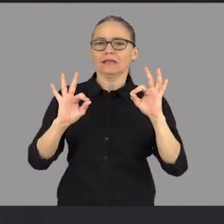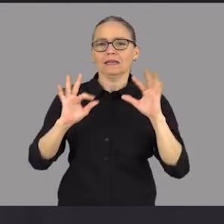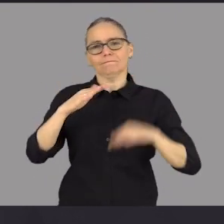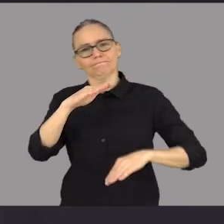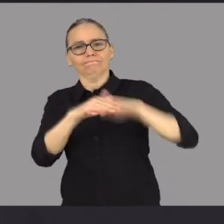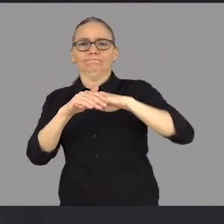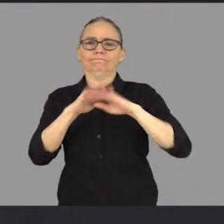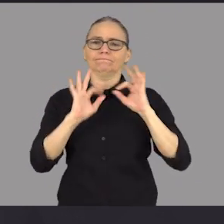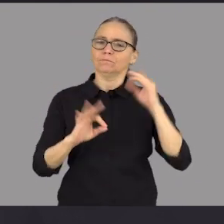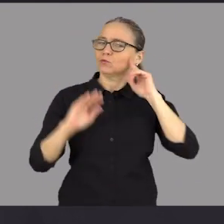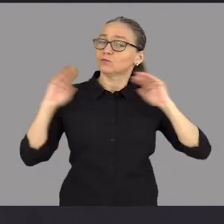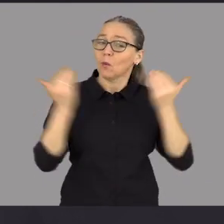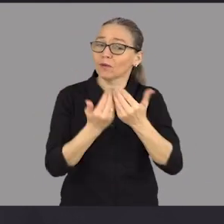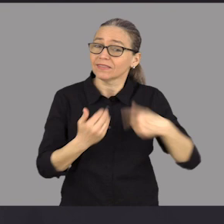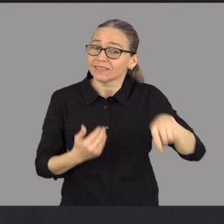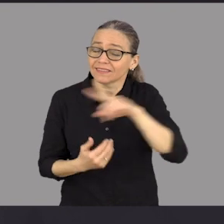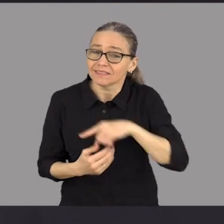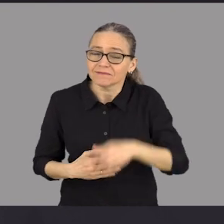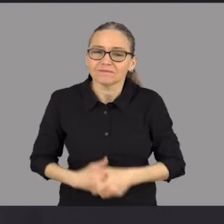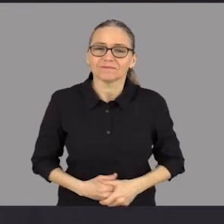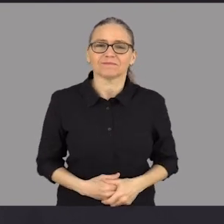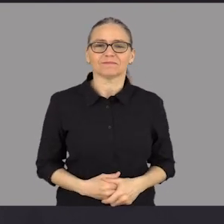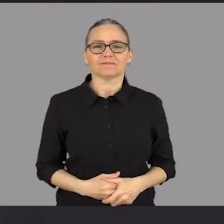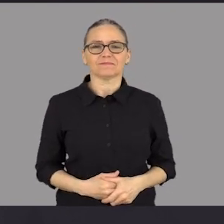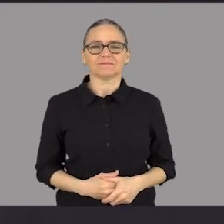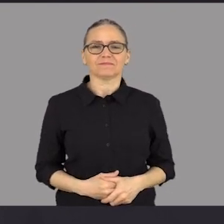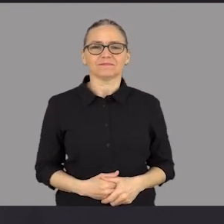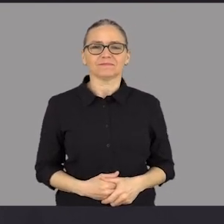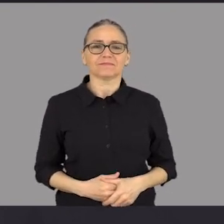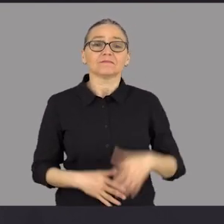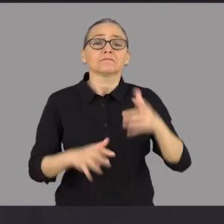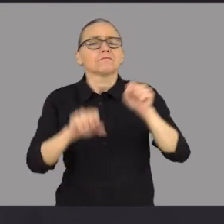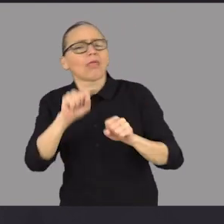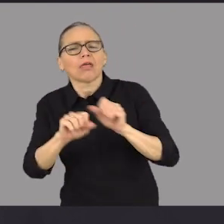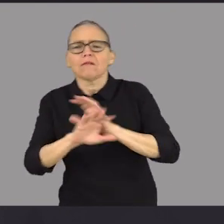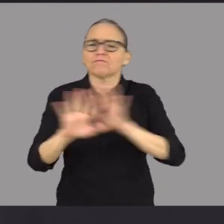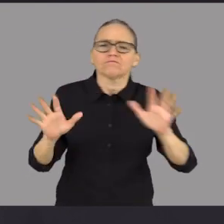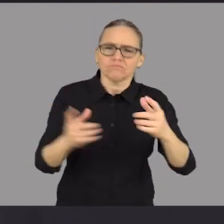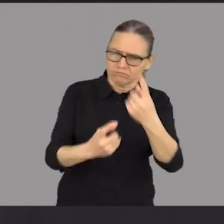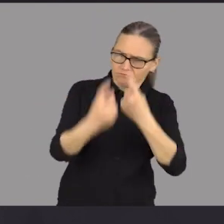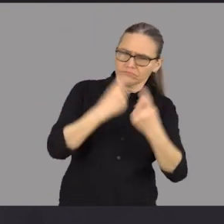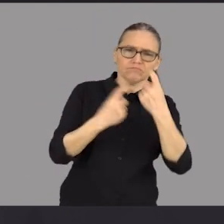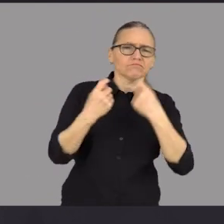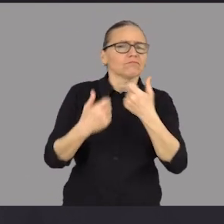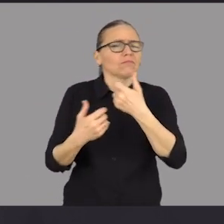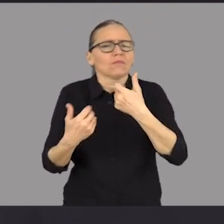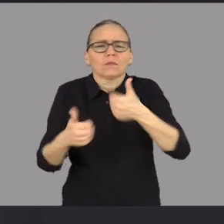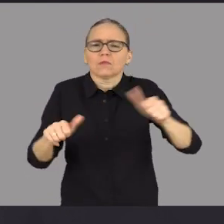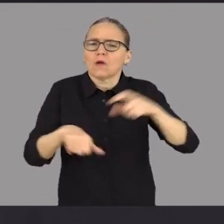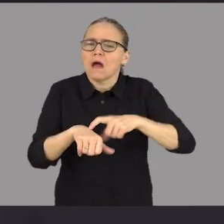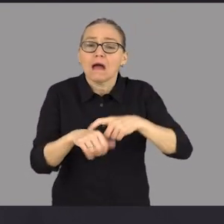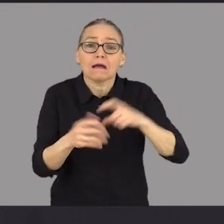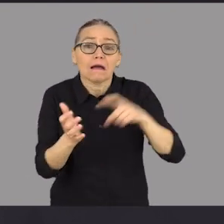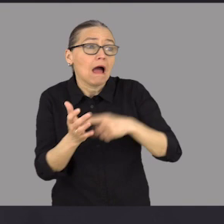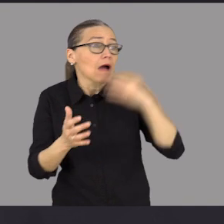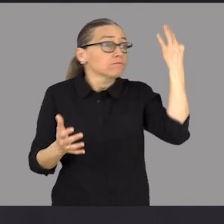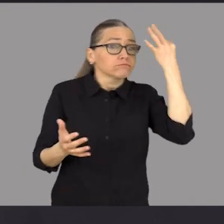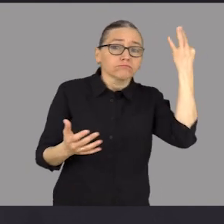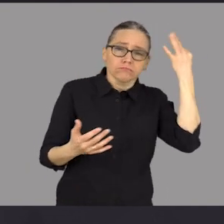You will notice that your microphone has been turned off to allow for the best sound quality of all